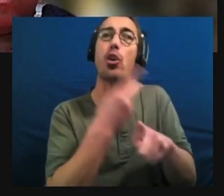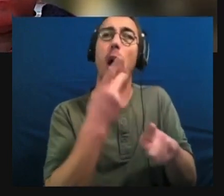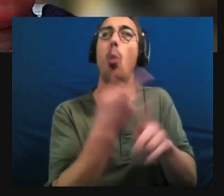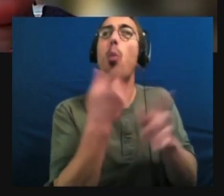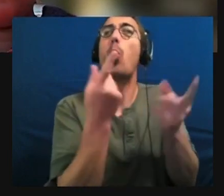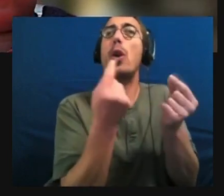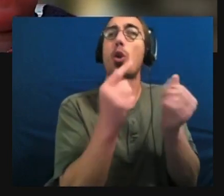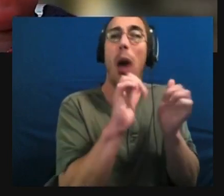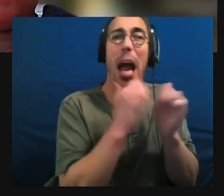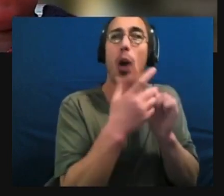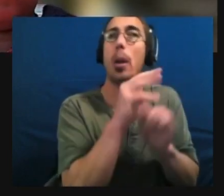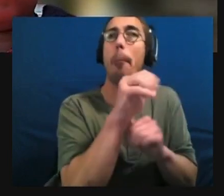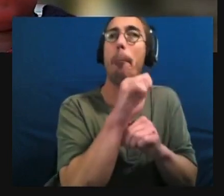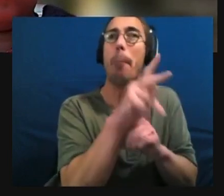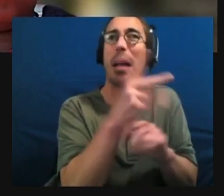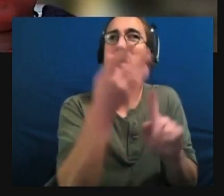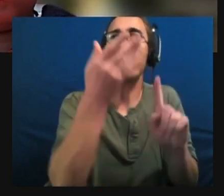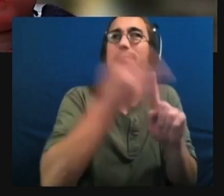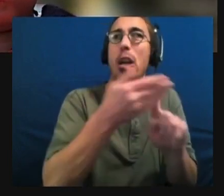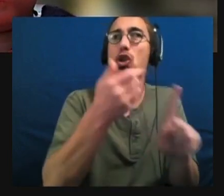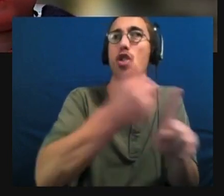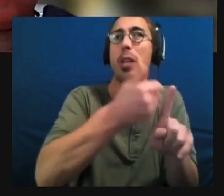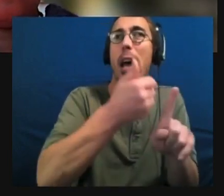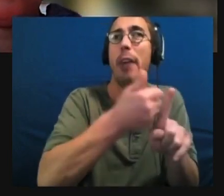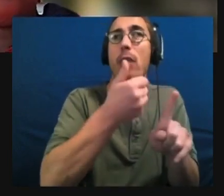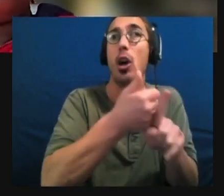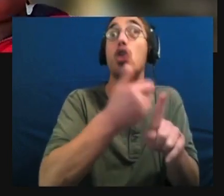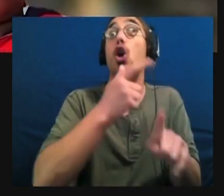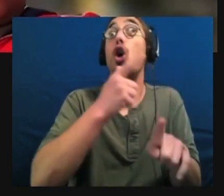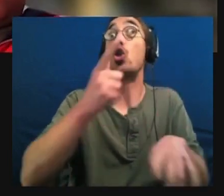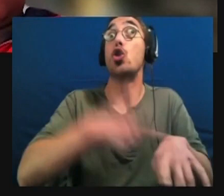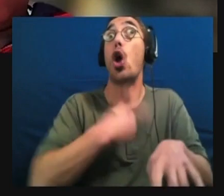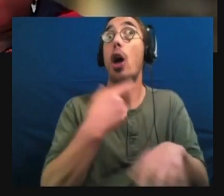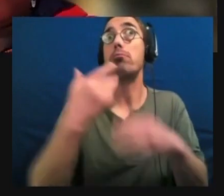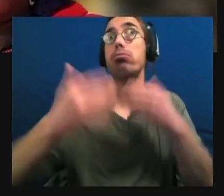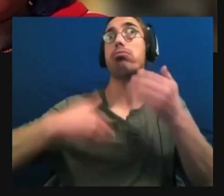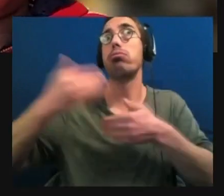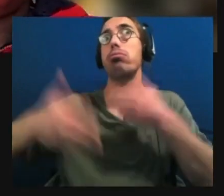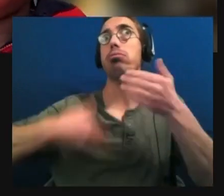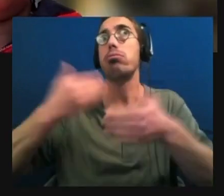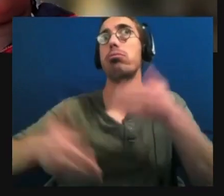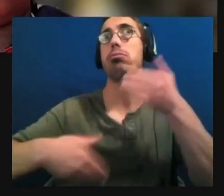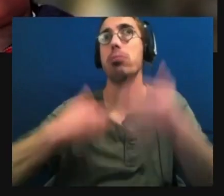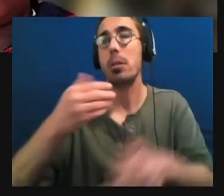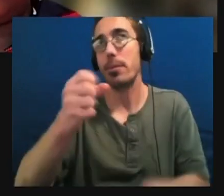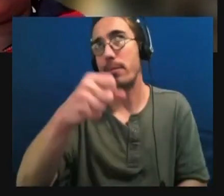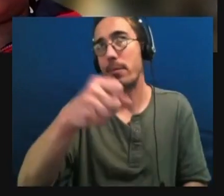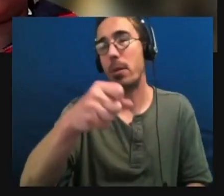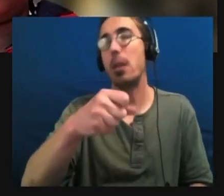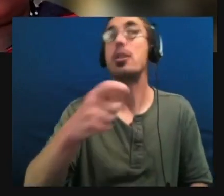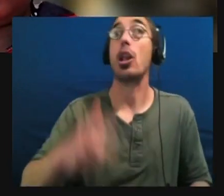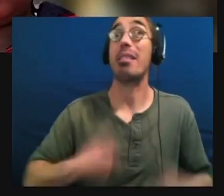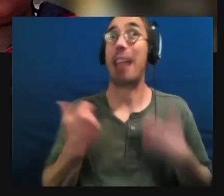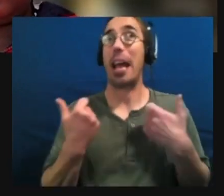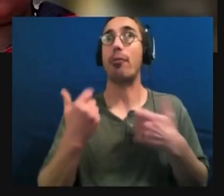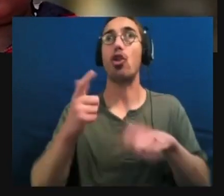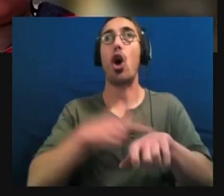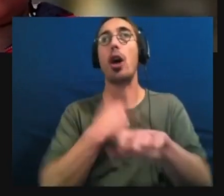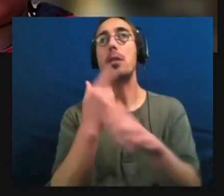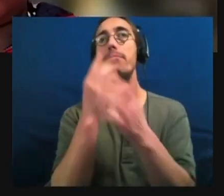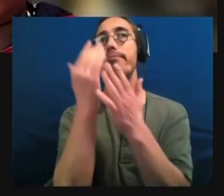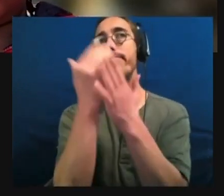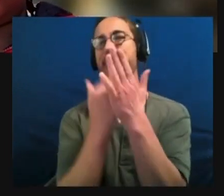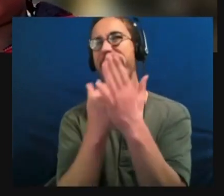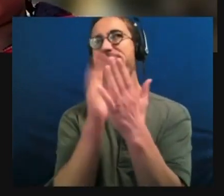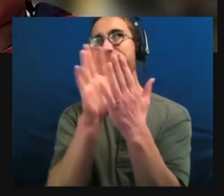right? It's not a short process, it's a long-term, lifelong process. Yes, absolutely. But it's